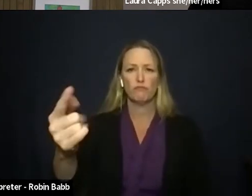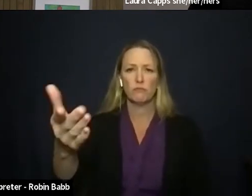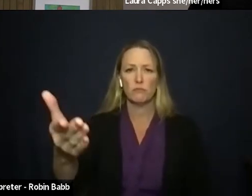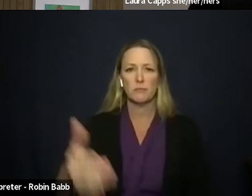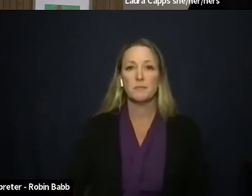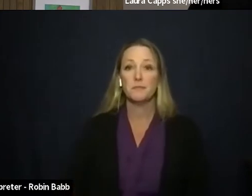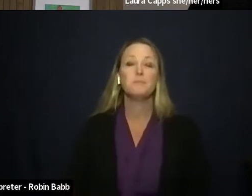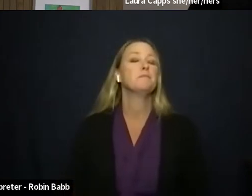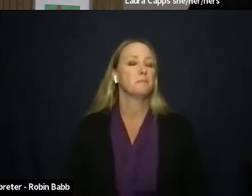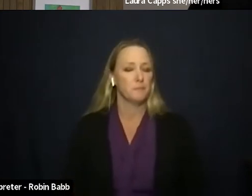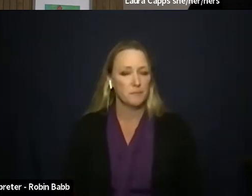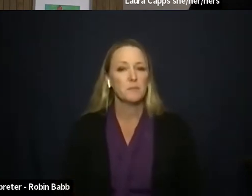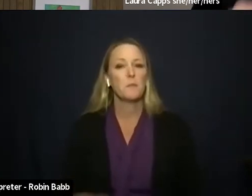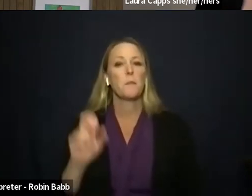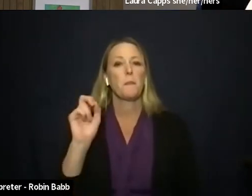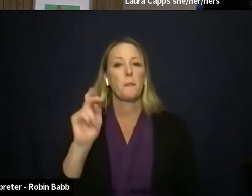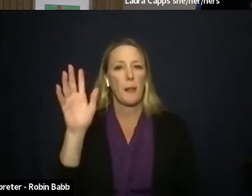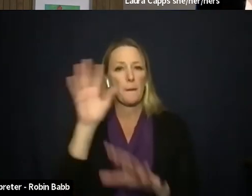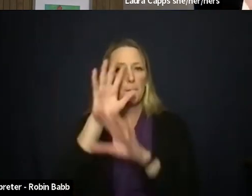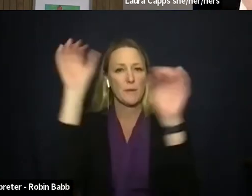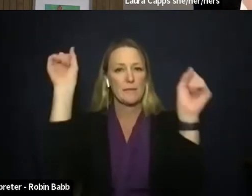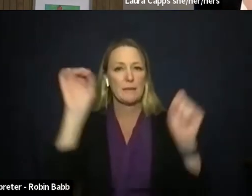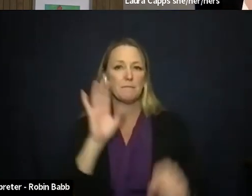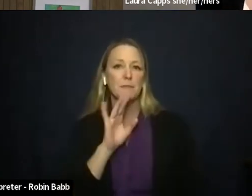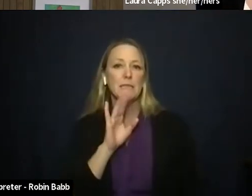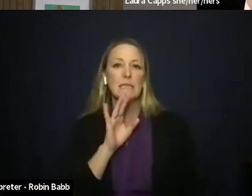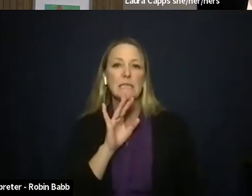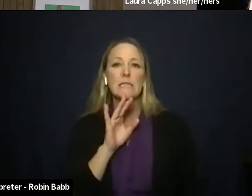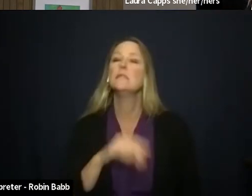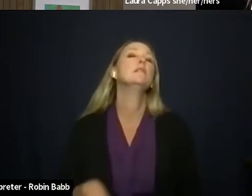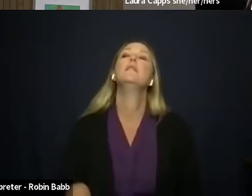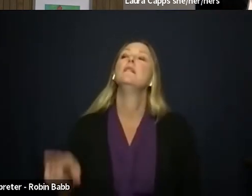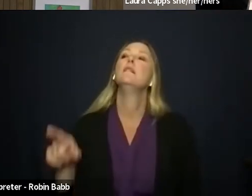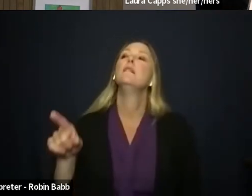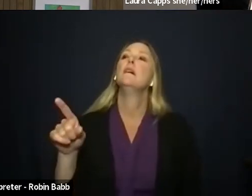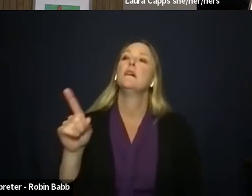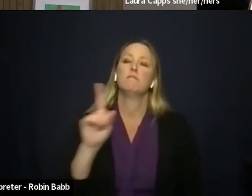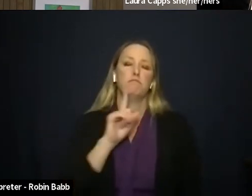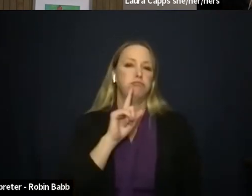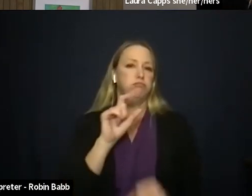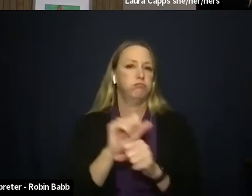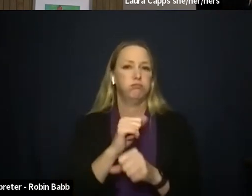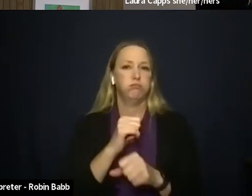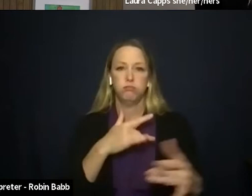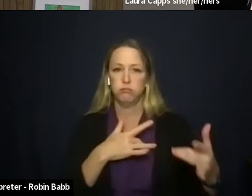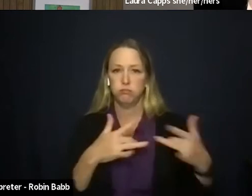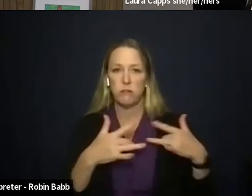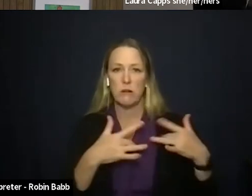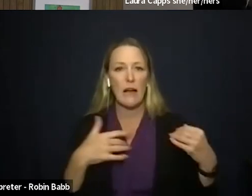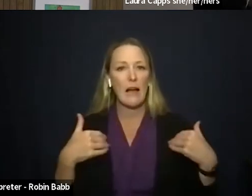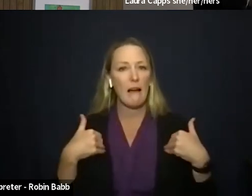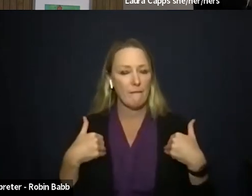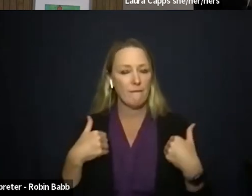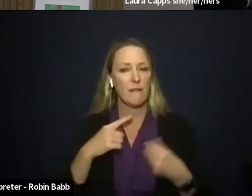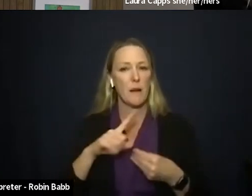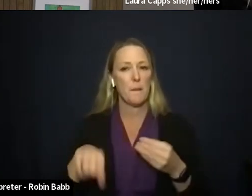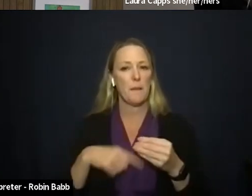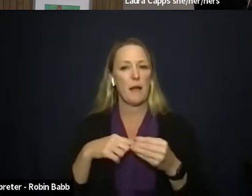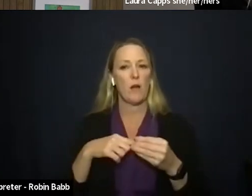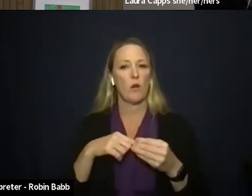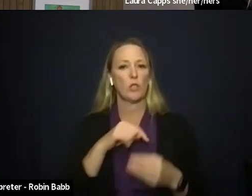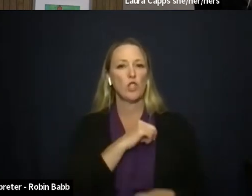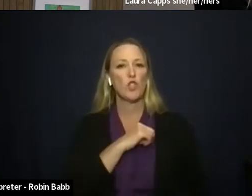okay um certainly i have concerns about the the trustee you know the trustee